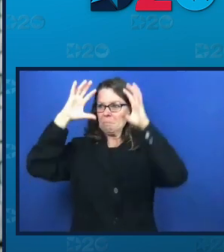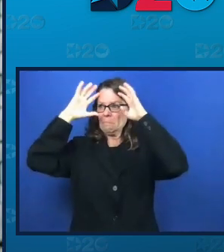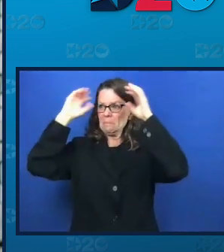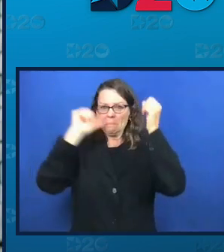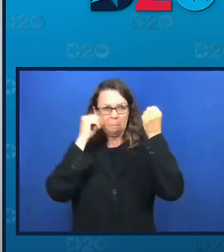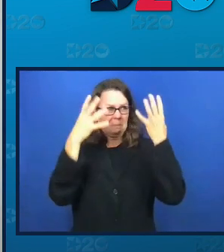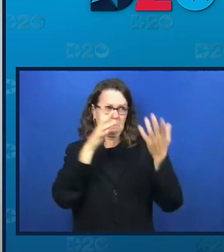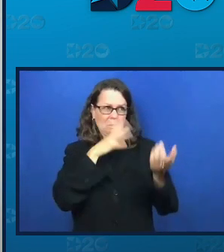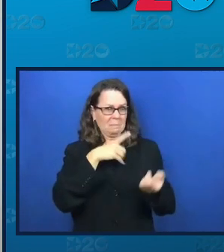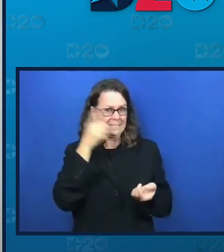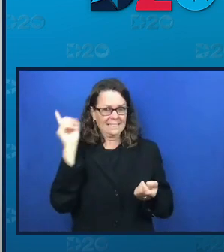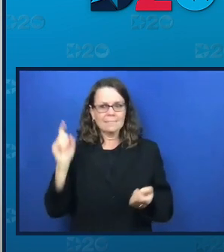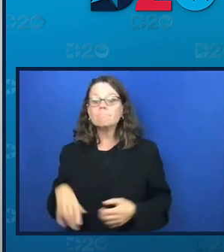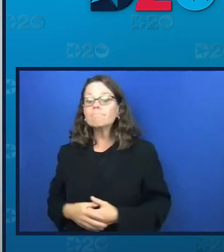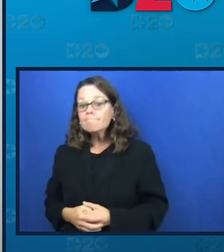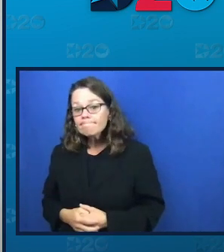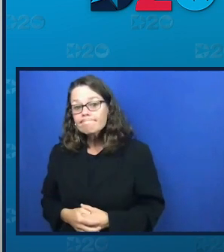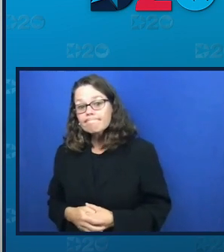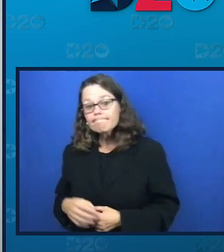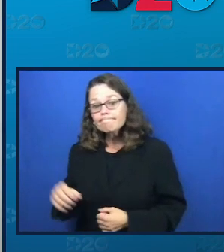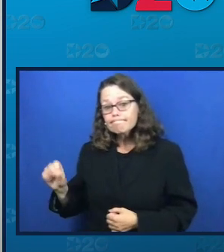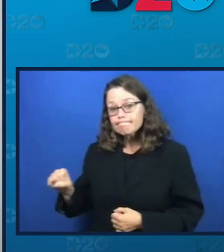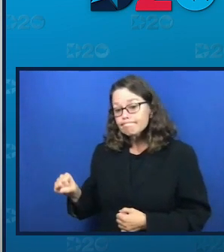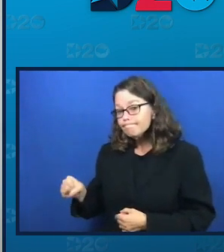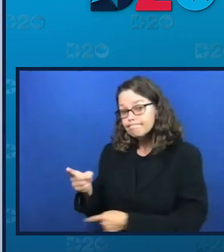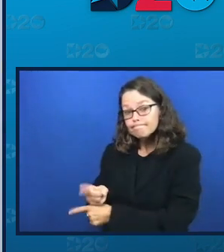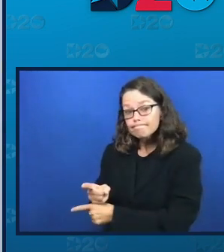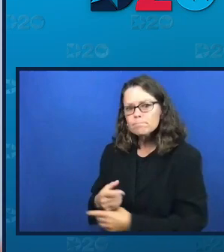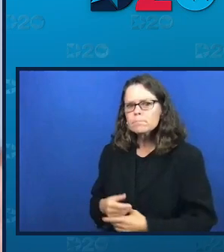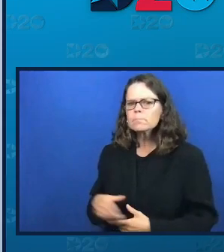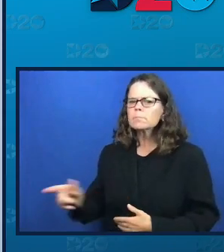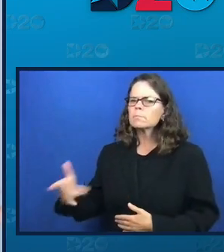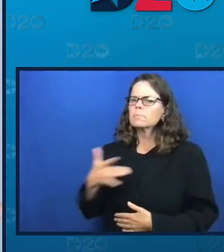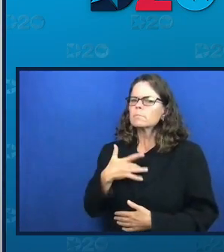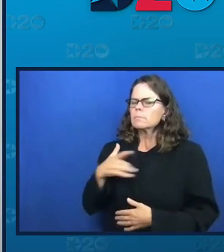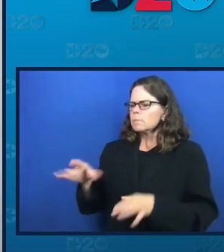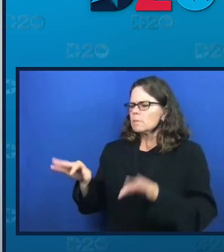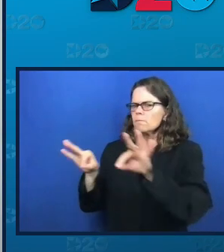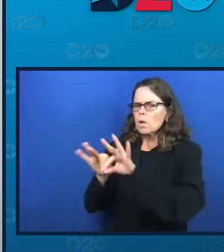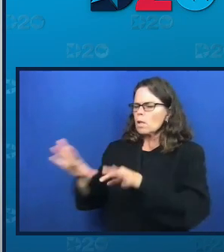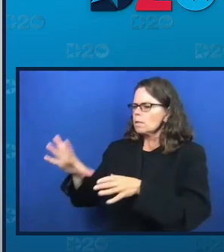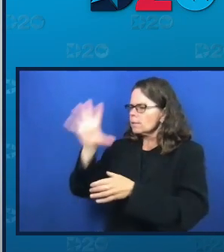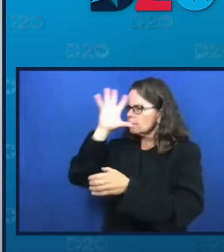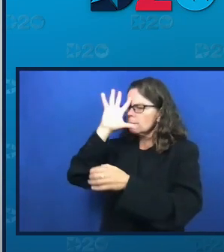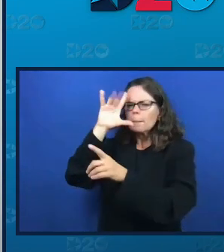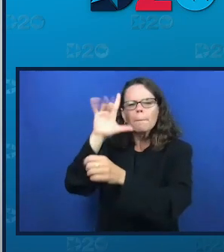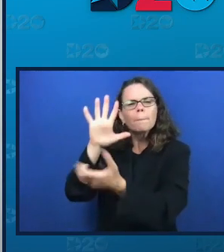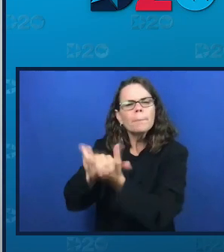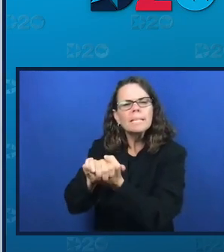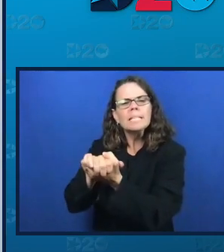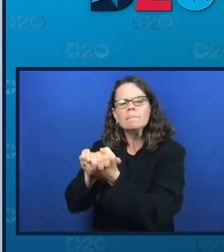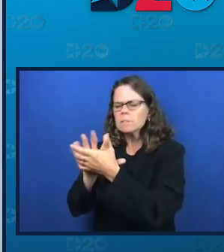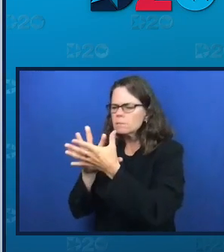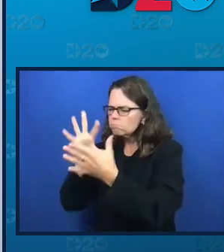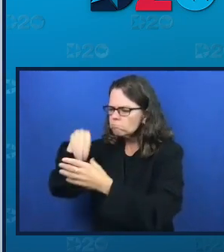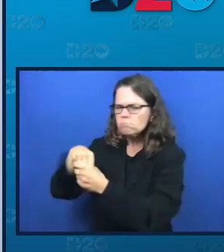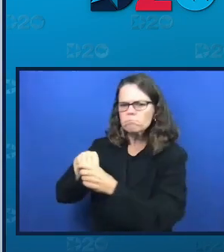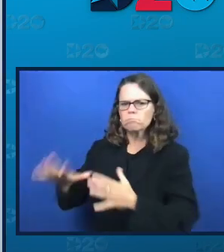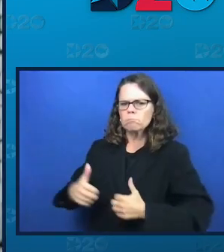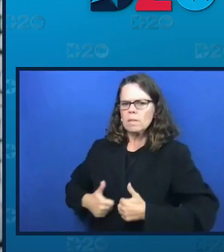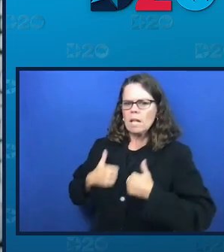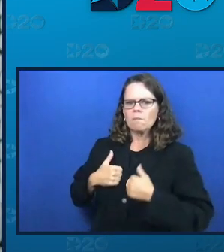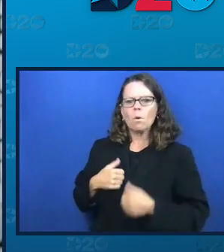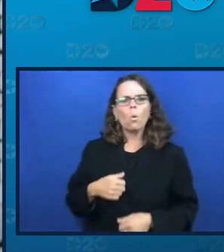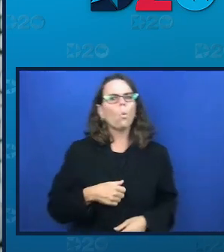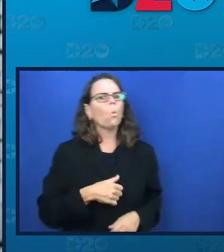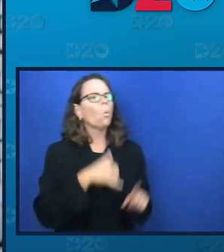do you think your faith is in the way that you live your life? Really big. Because I'm grateful for all the things that I